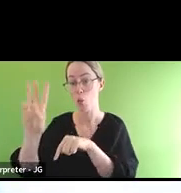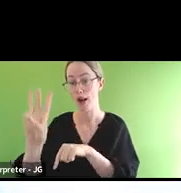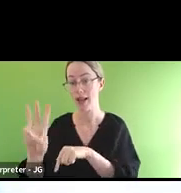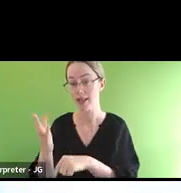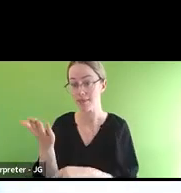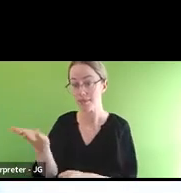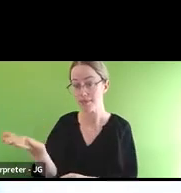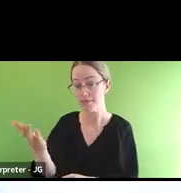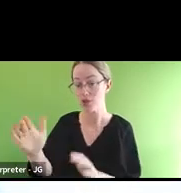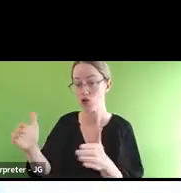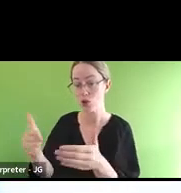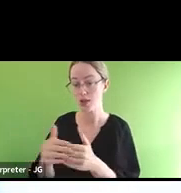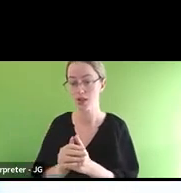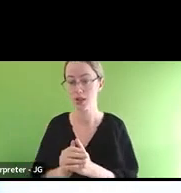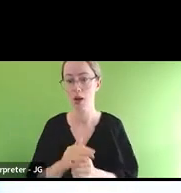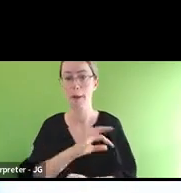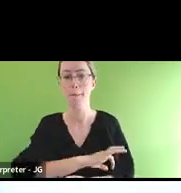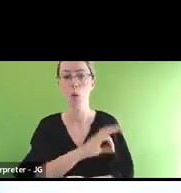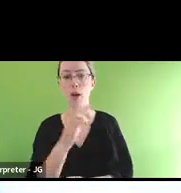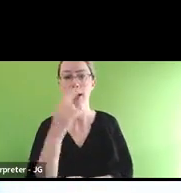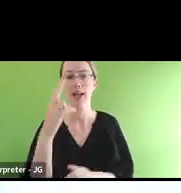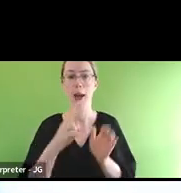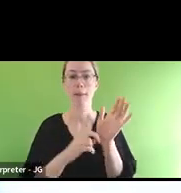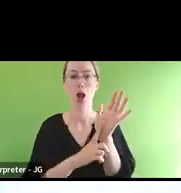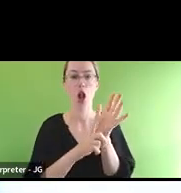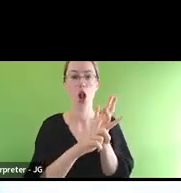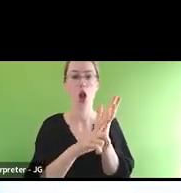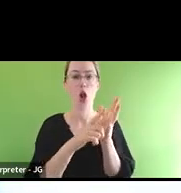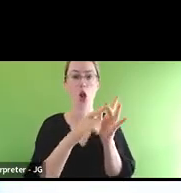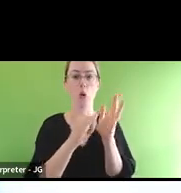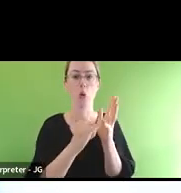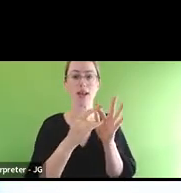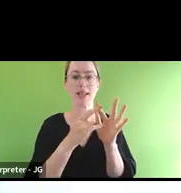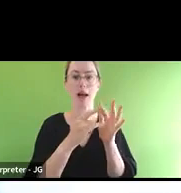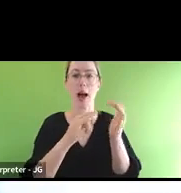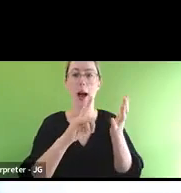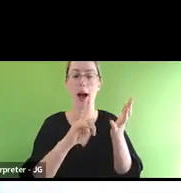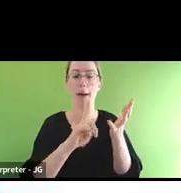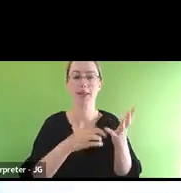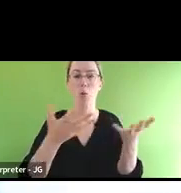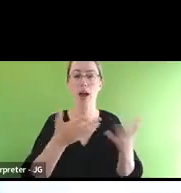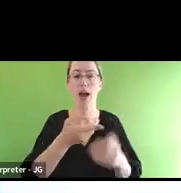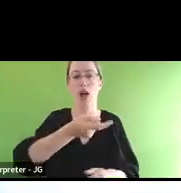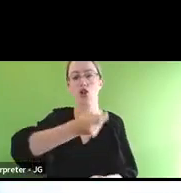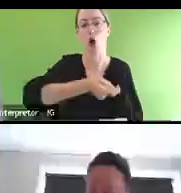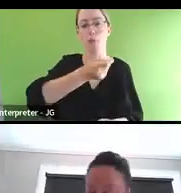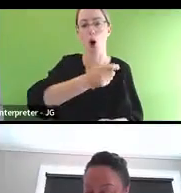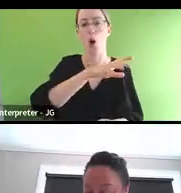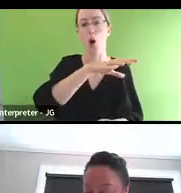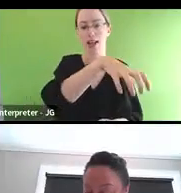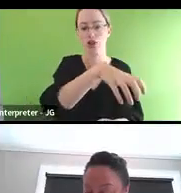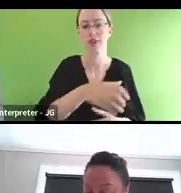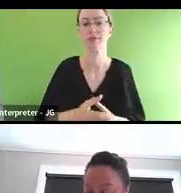Wellington. Good morning, Sheryl. I'm Louise Upston. I'm the National MP for the Taupo electorate. Thank you.